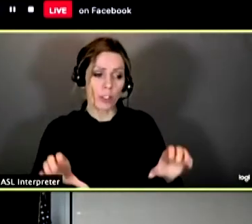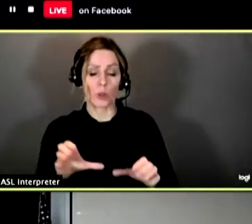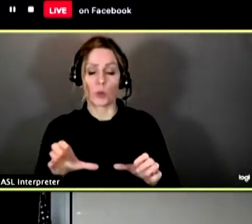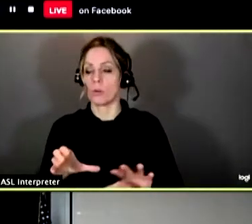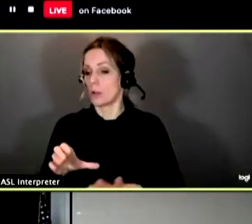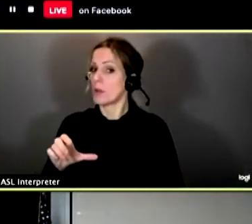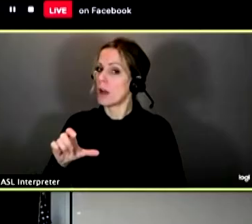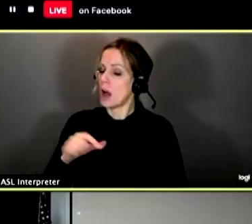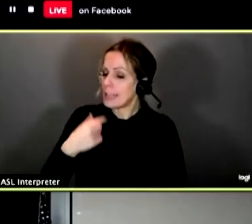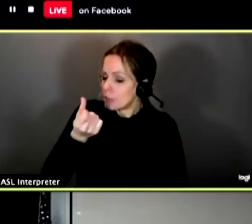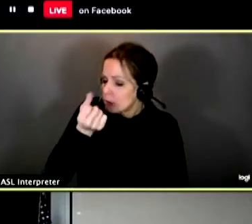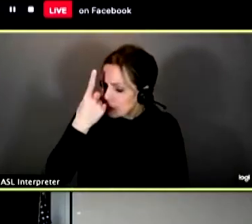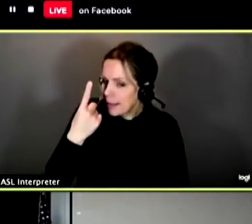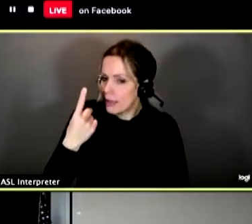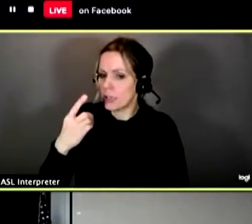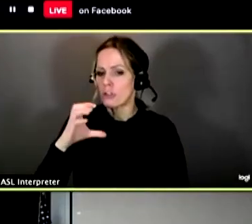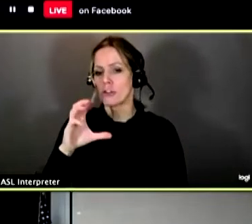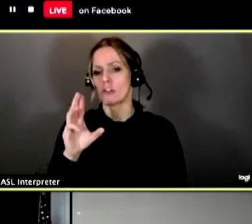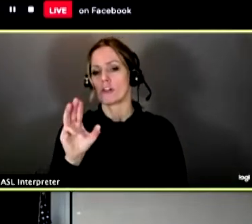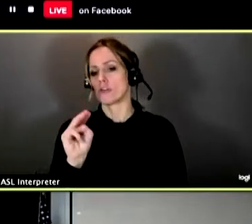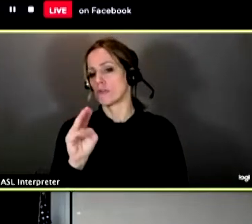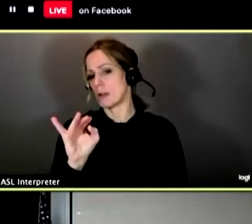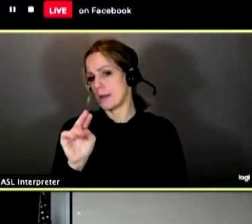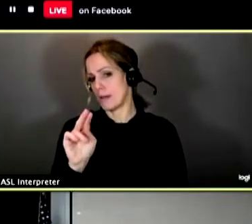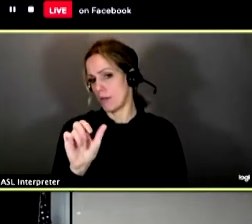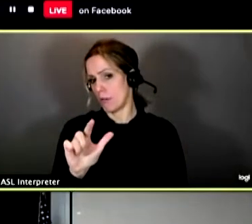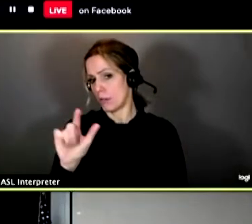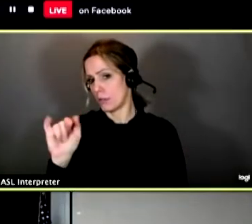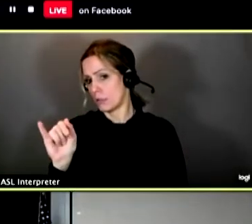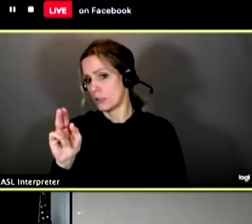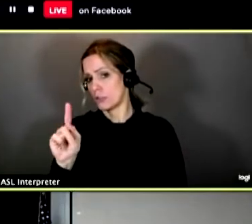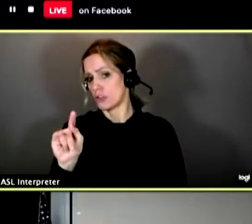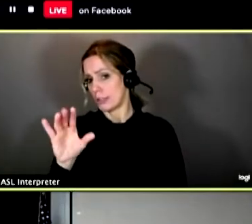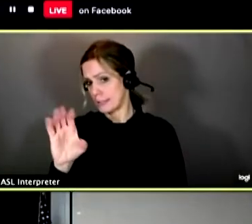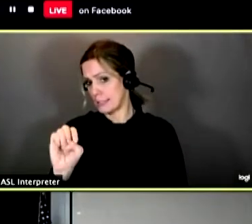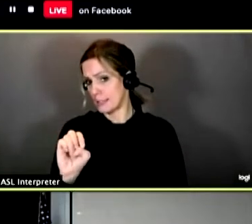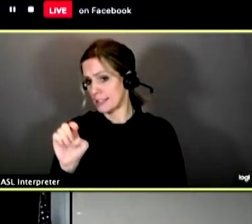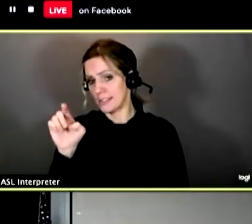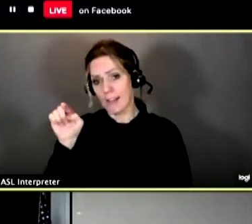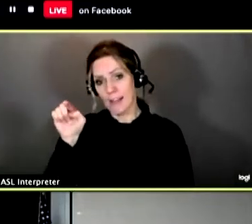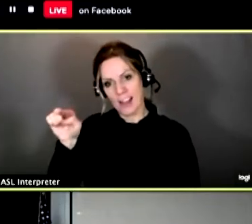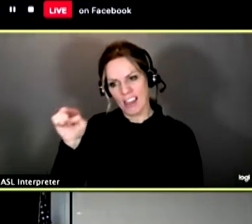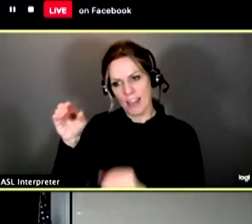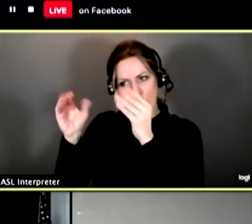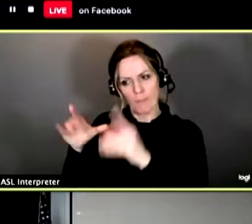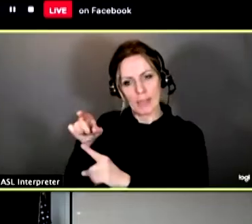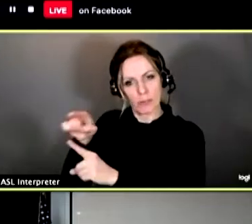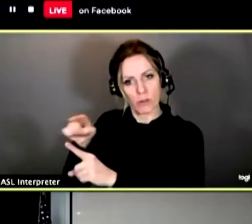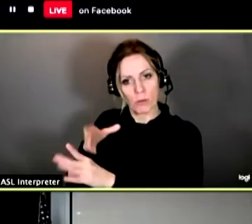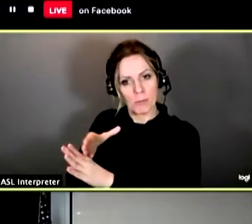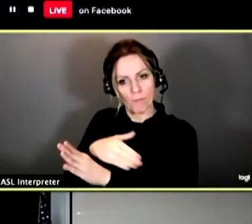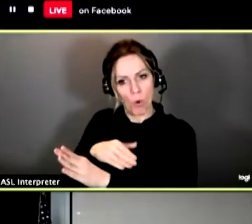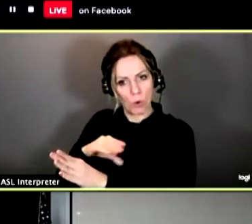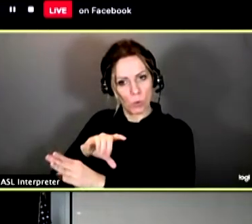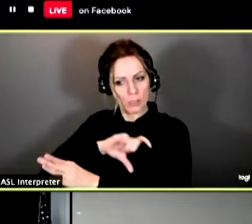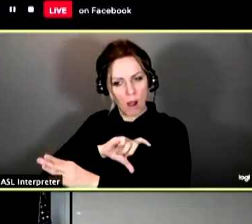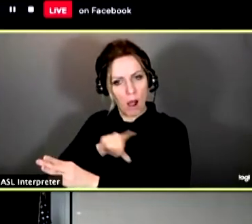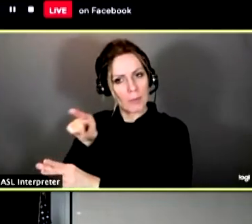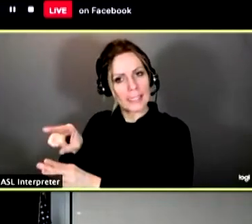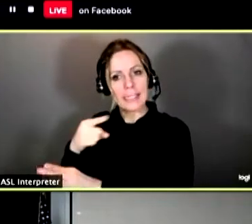Salt Lake Community College, and that professor actually was an ex-cop who said that most cops have some